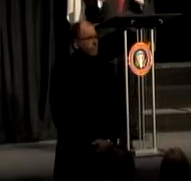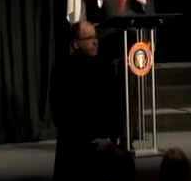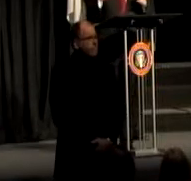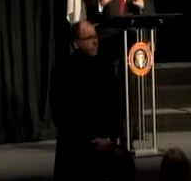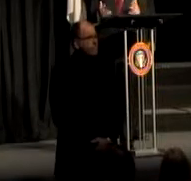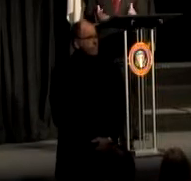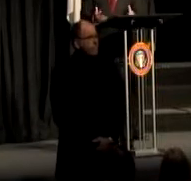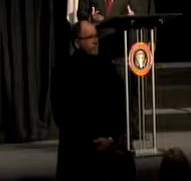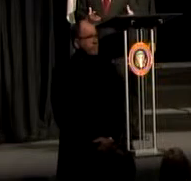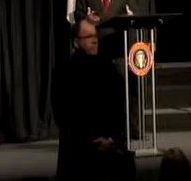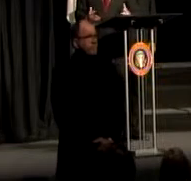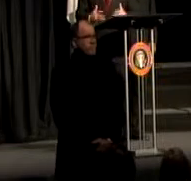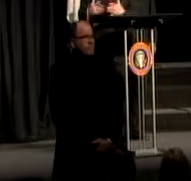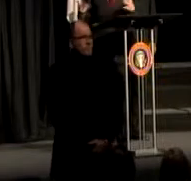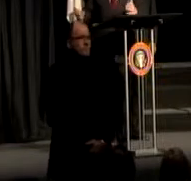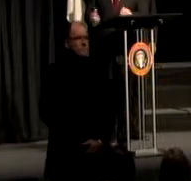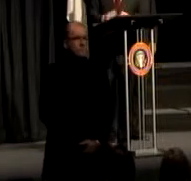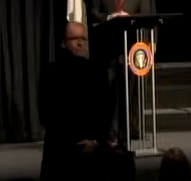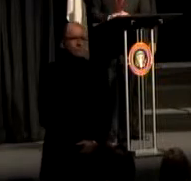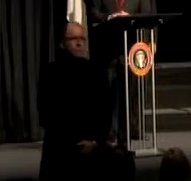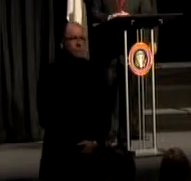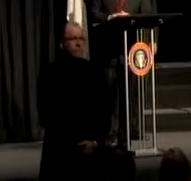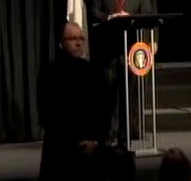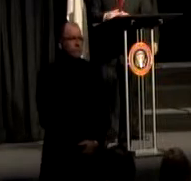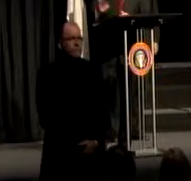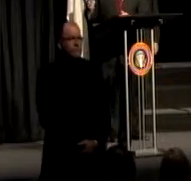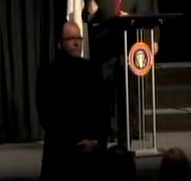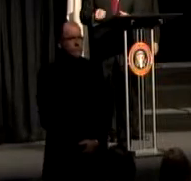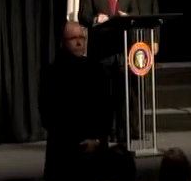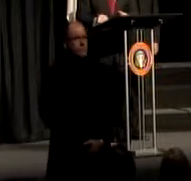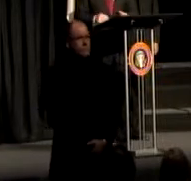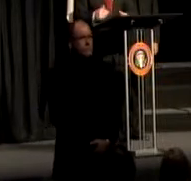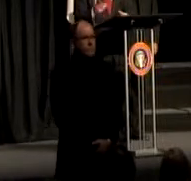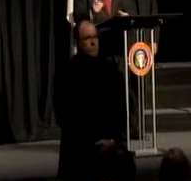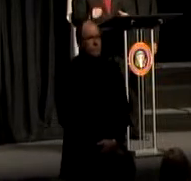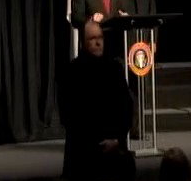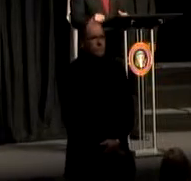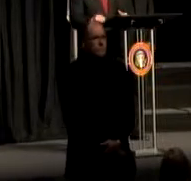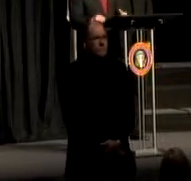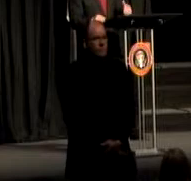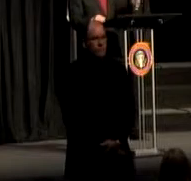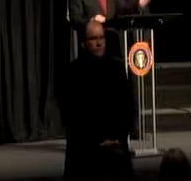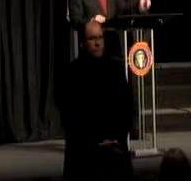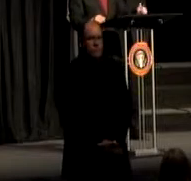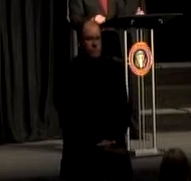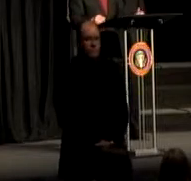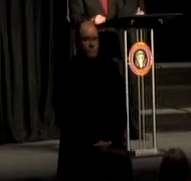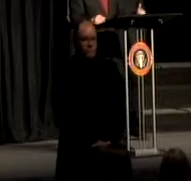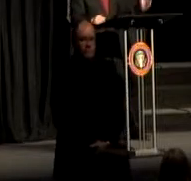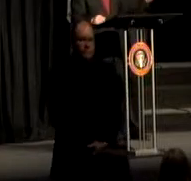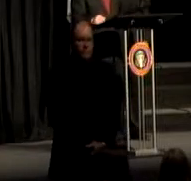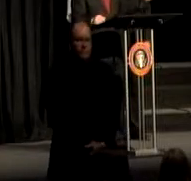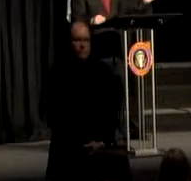God my security. Who I truly am. My kids. My family. Church.